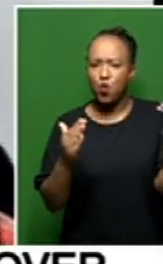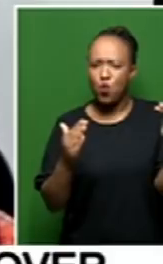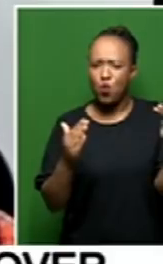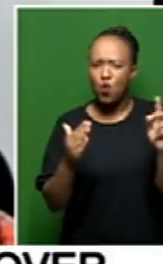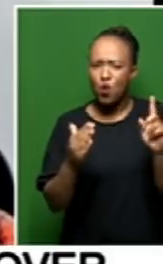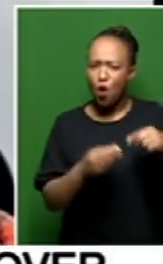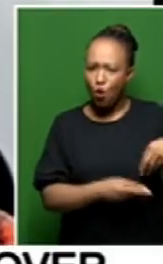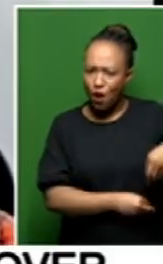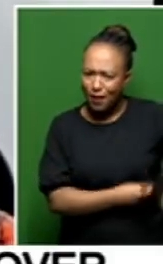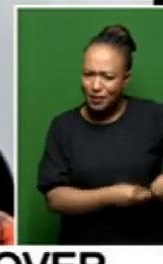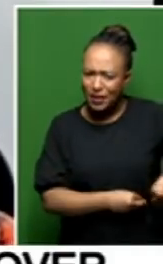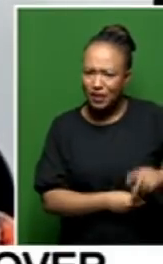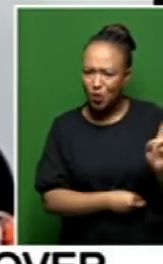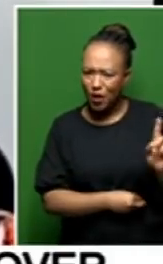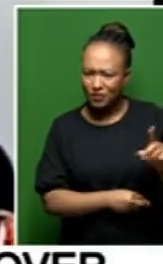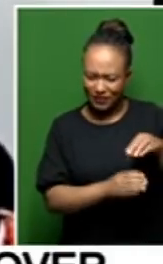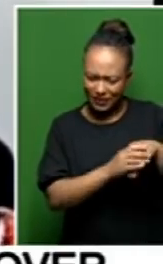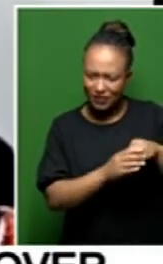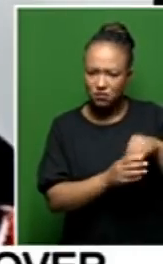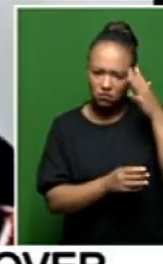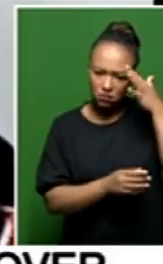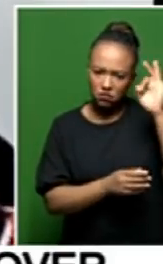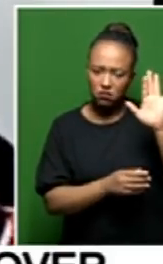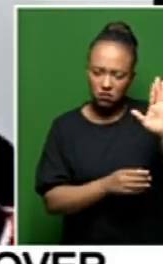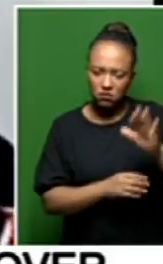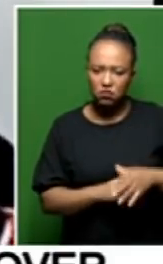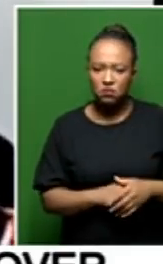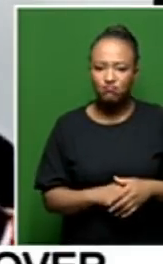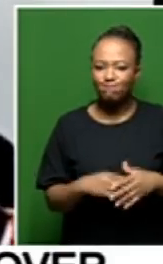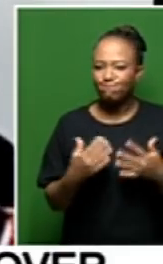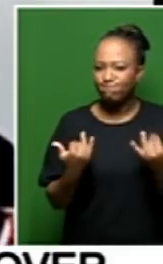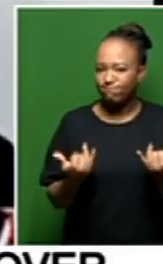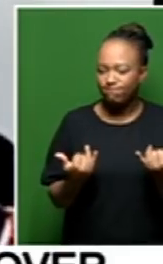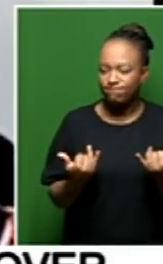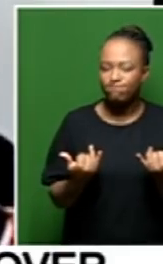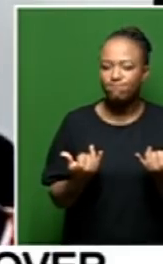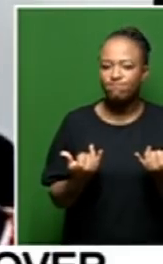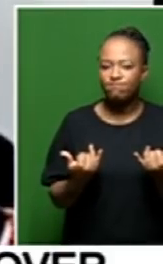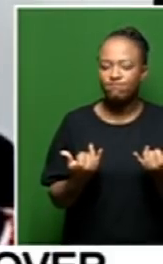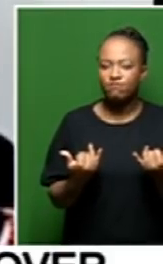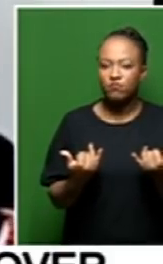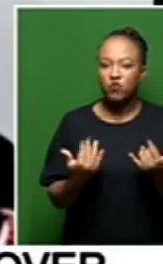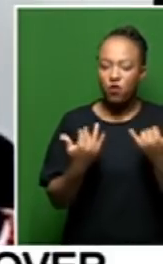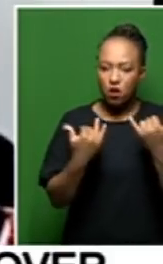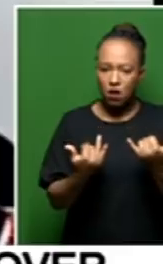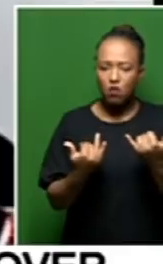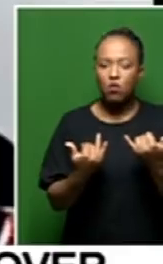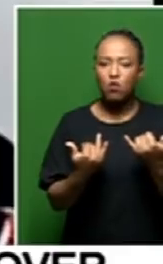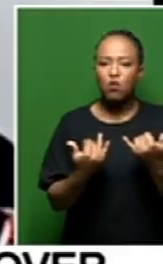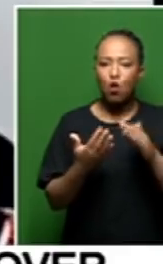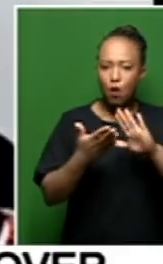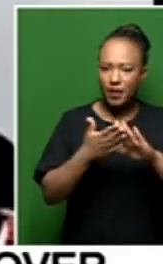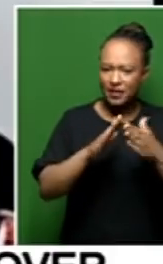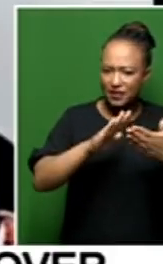rotting in the state and how do we, as citizens